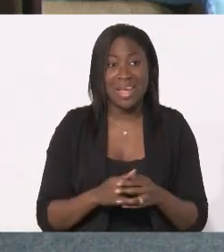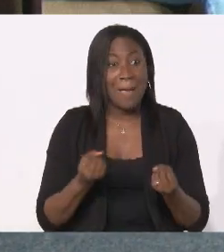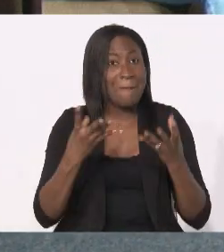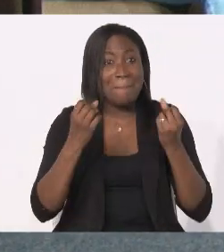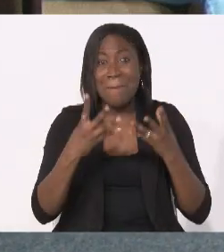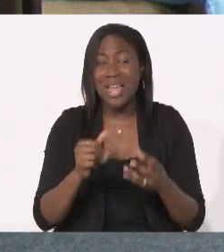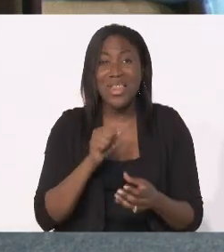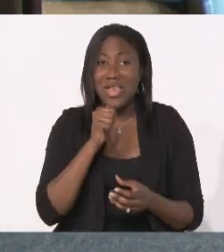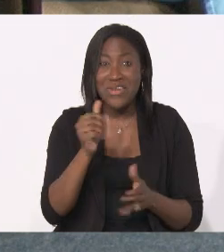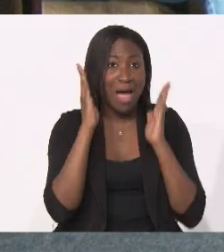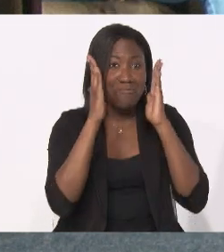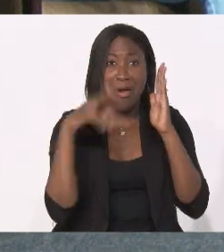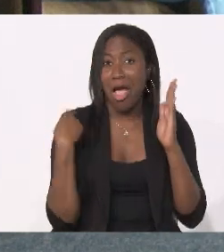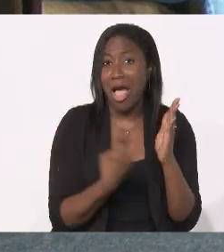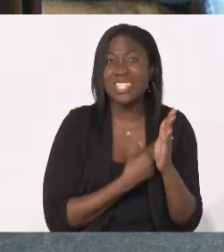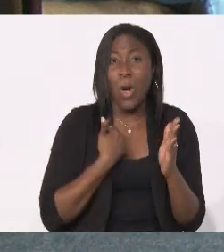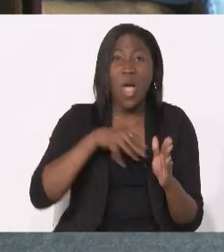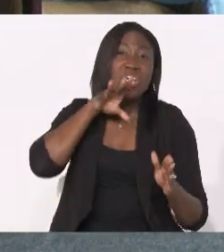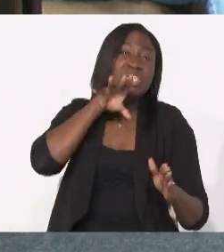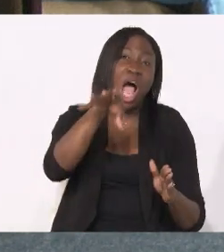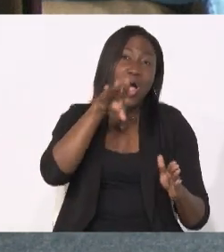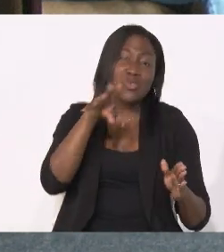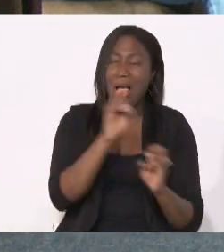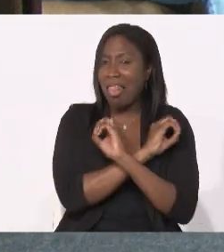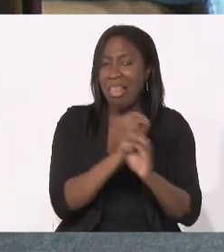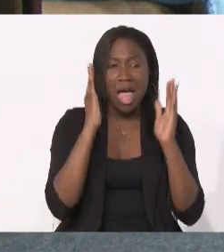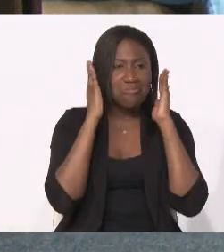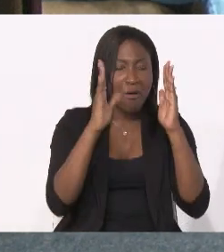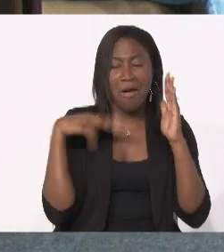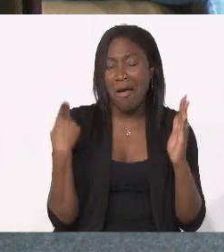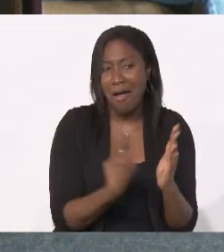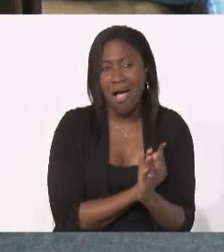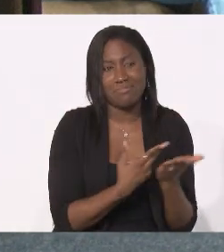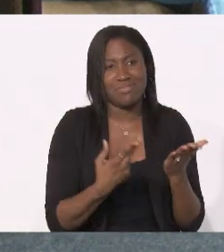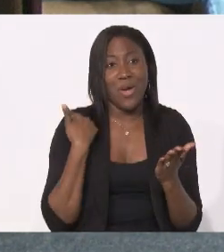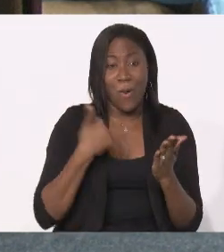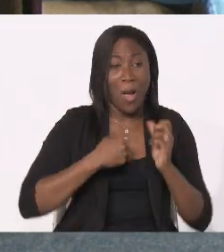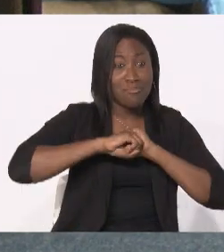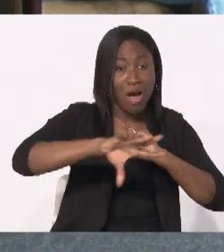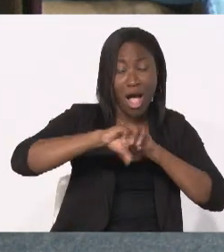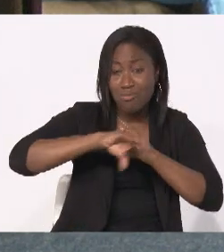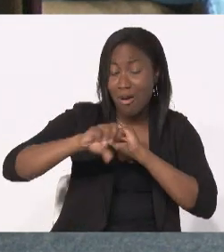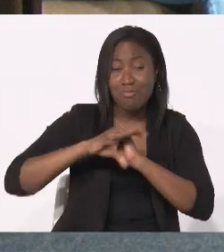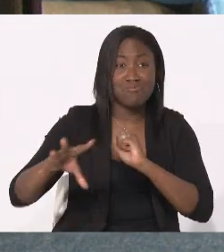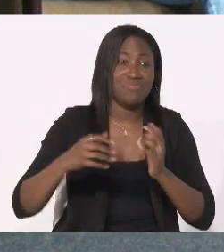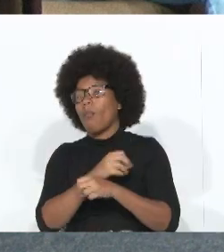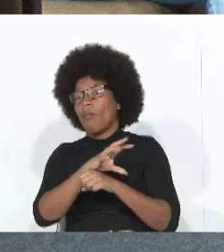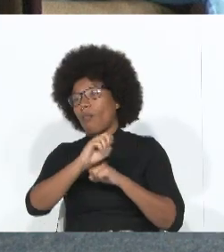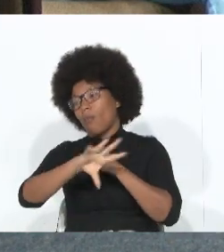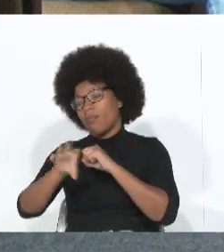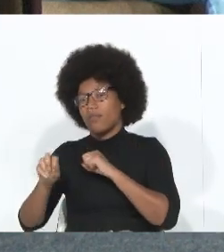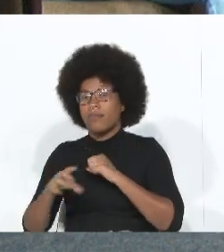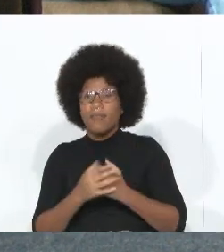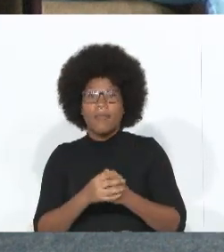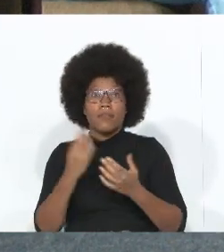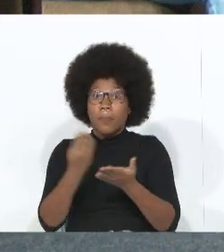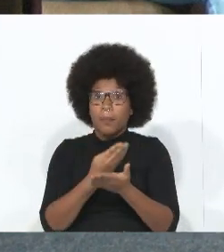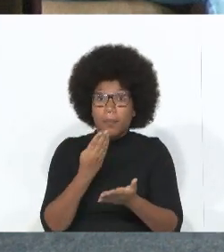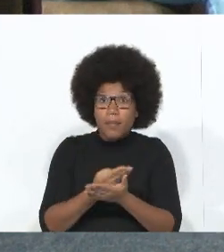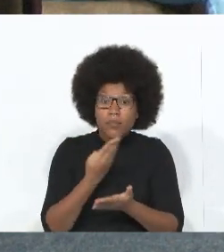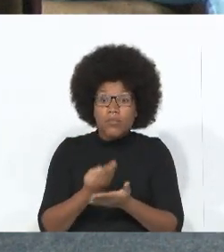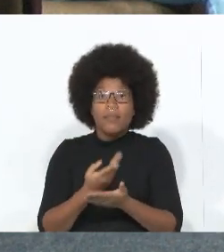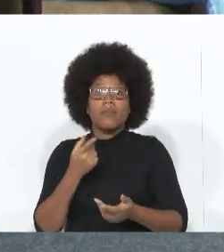is where they stop looking. They're not looking beyond there because all-inclusive fetes getting sponsorship. All